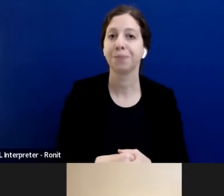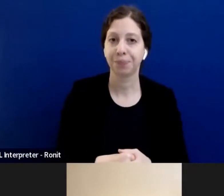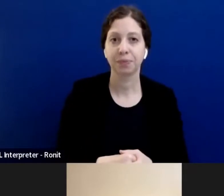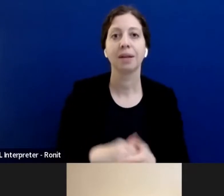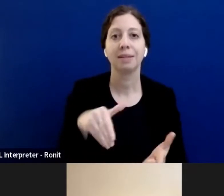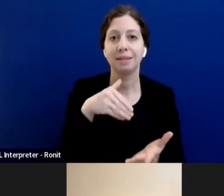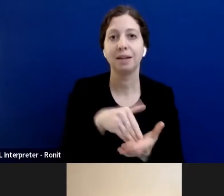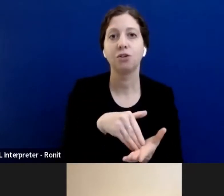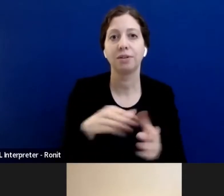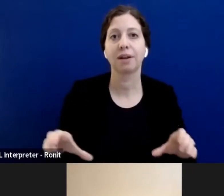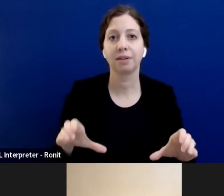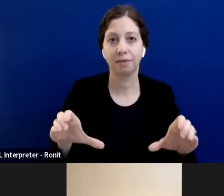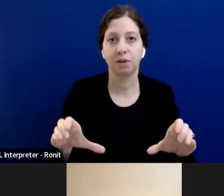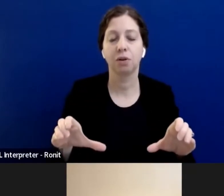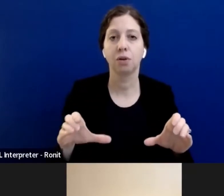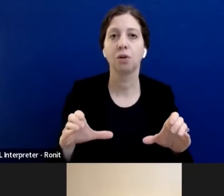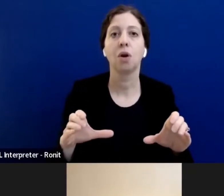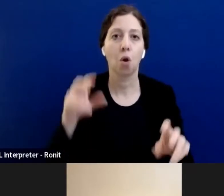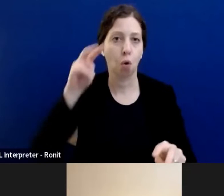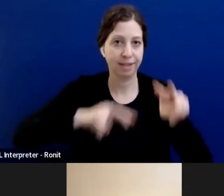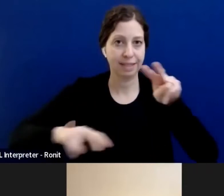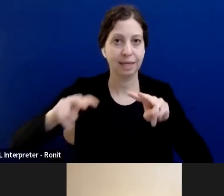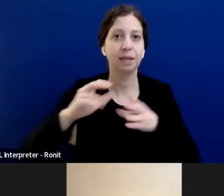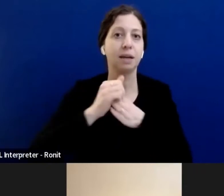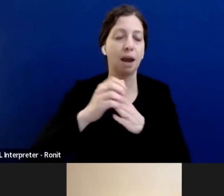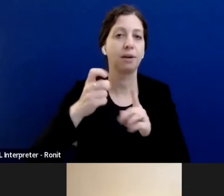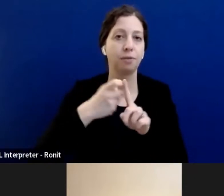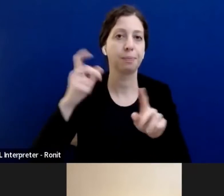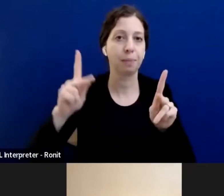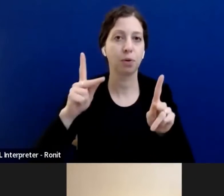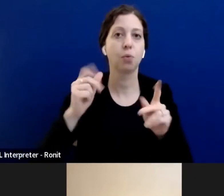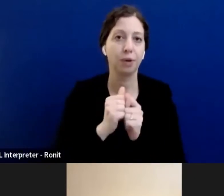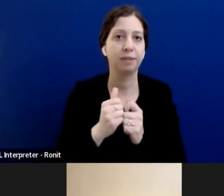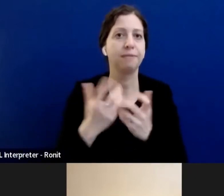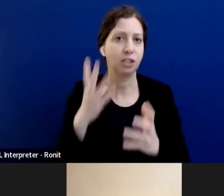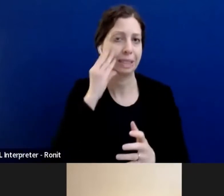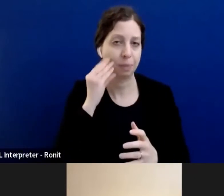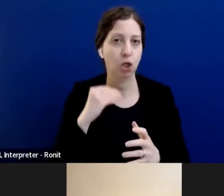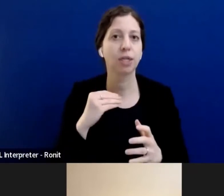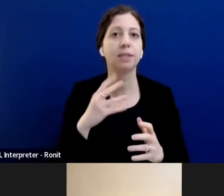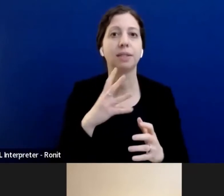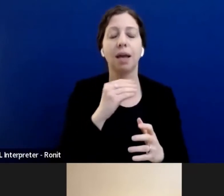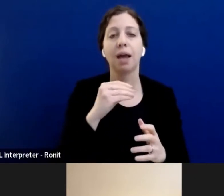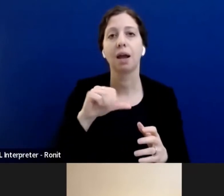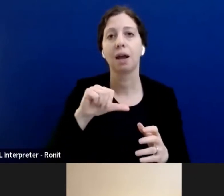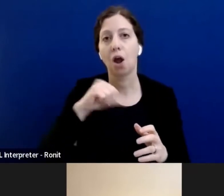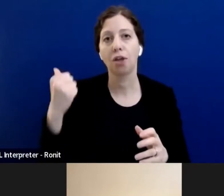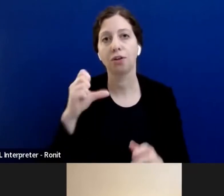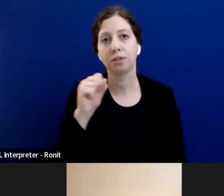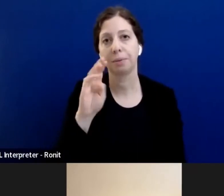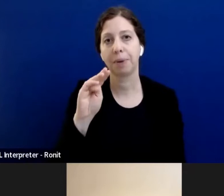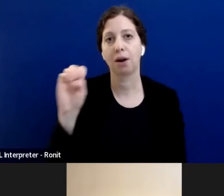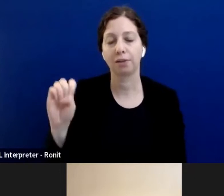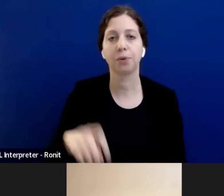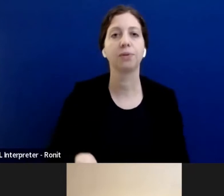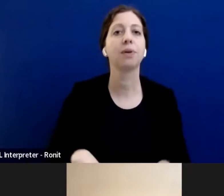center's activities are overseen and guided by people with lived experience together with other subject matter experts. As